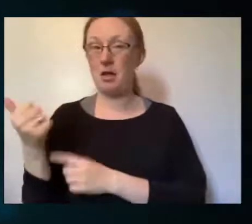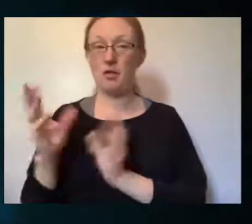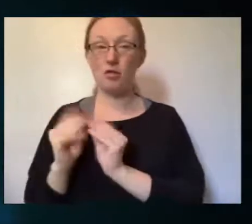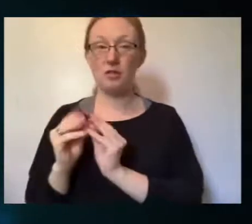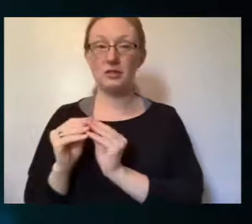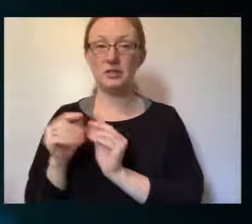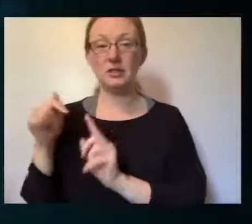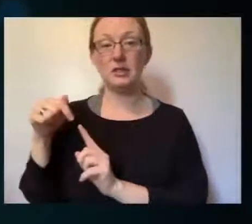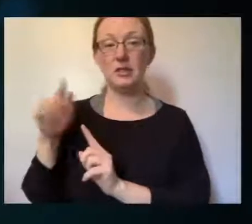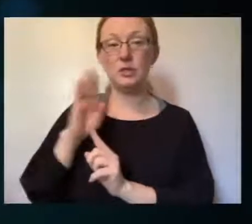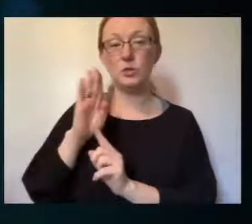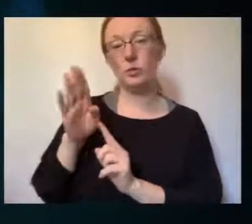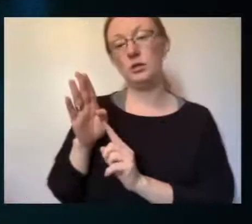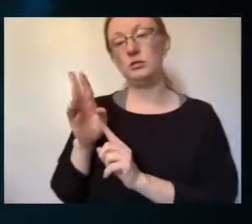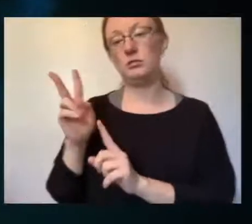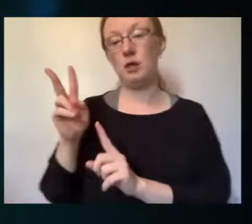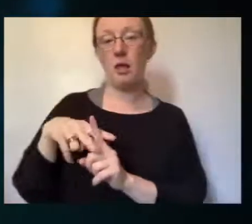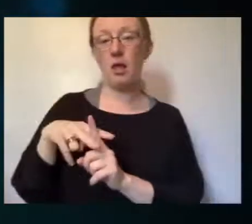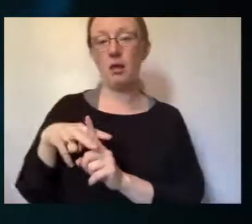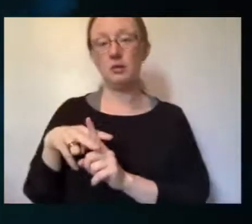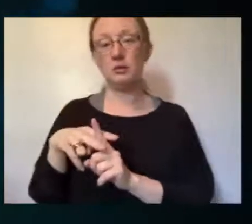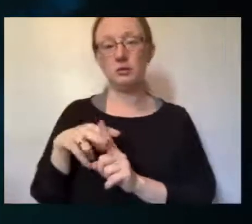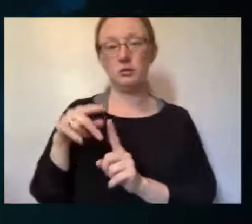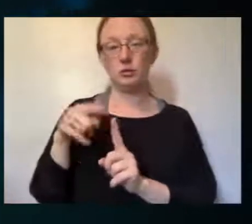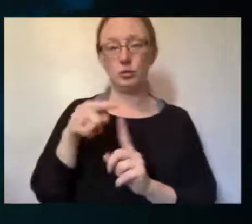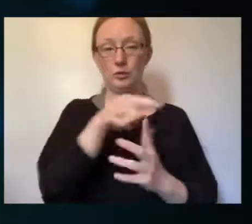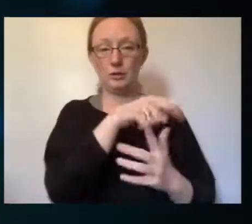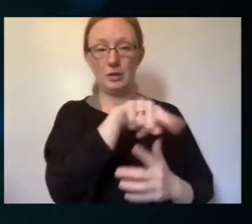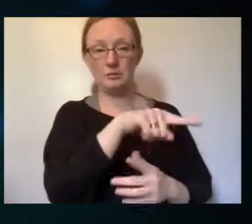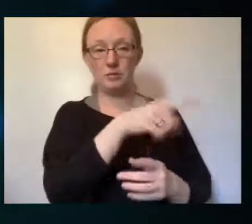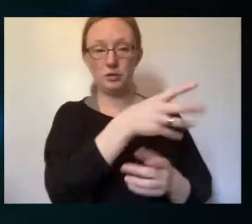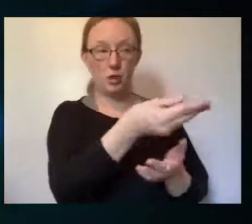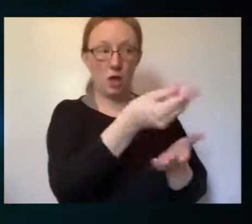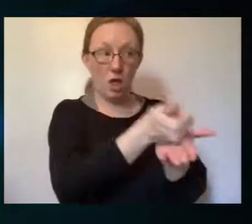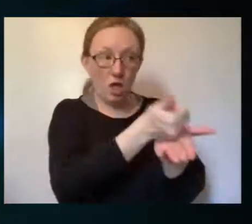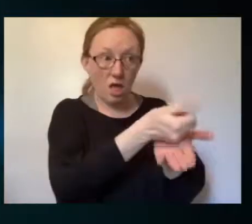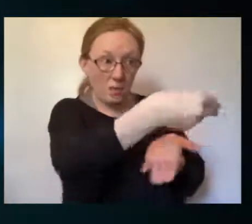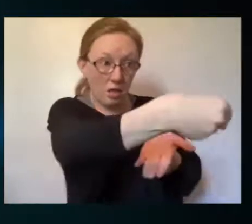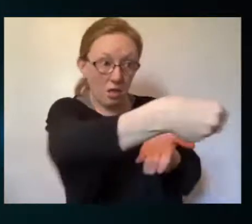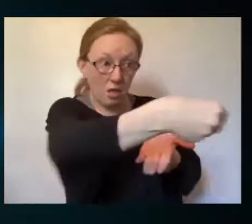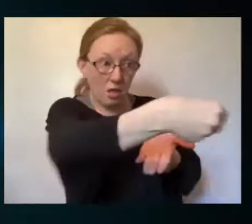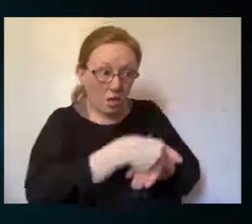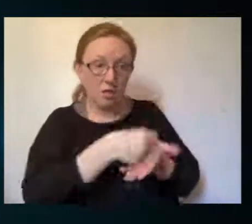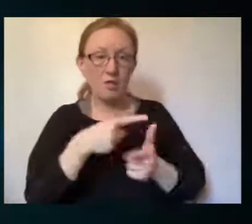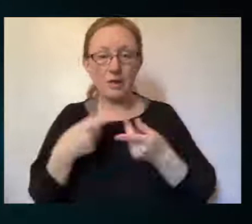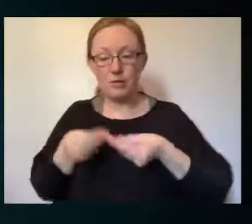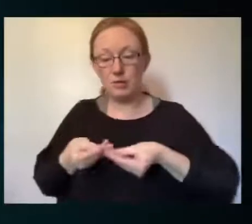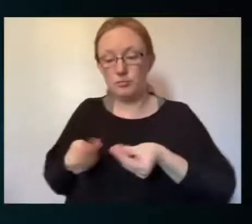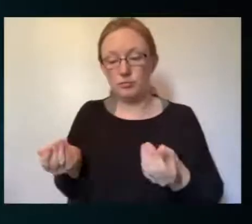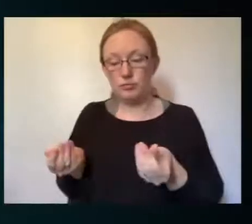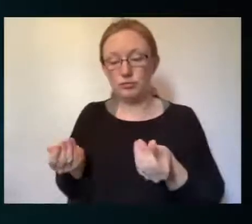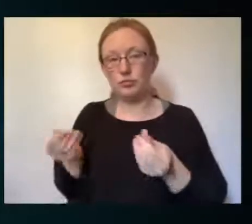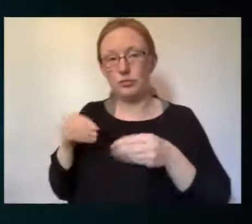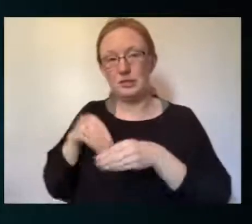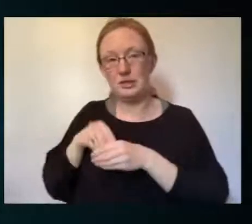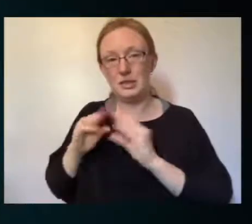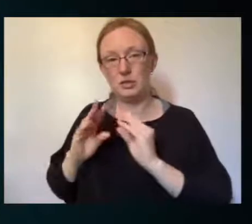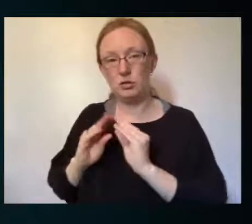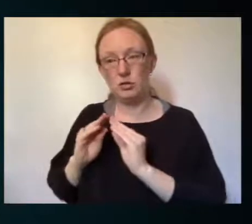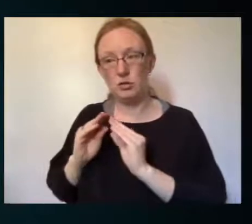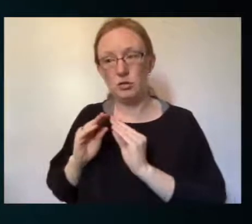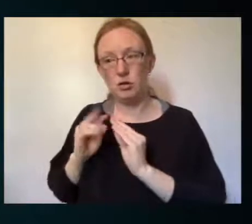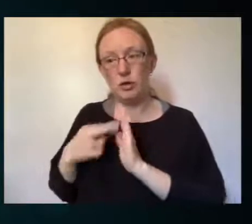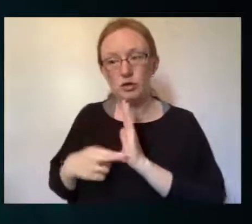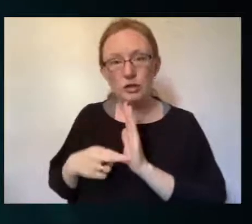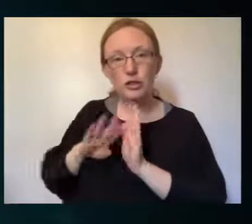will essentially apply to them to get a little pot of money, which we can then redistribute as either registration